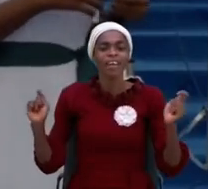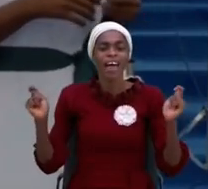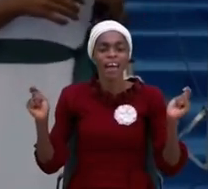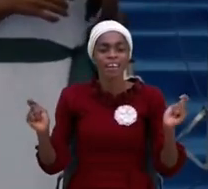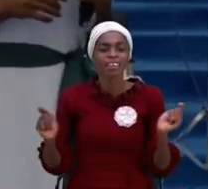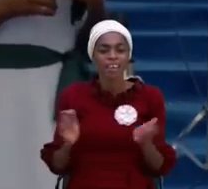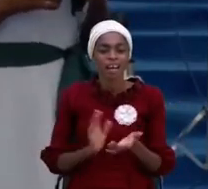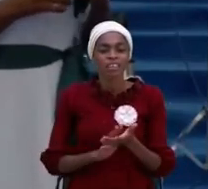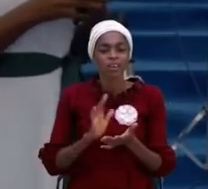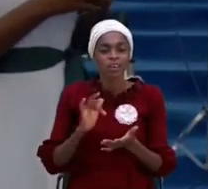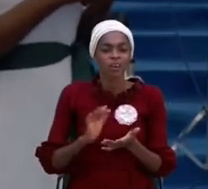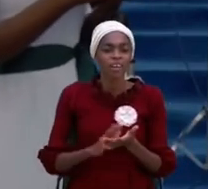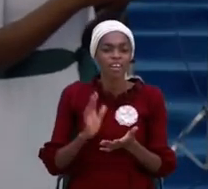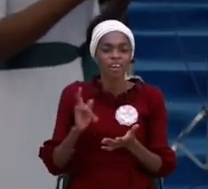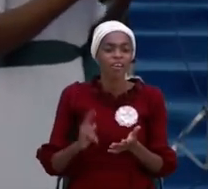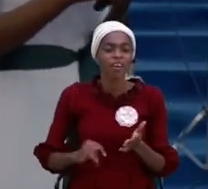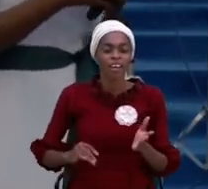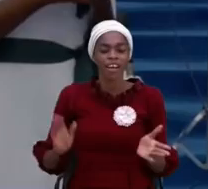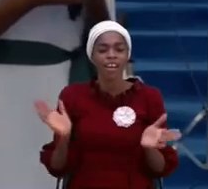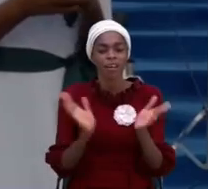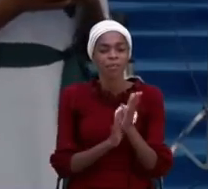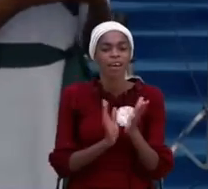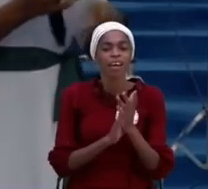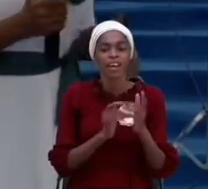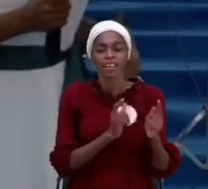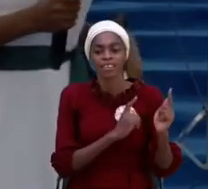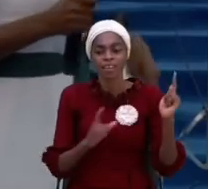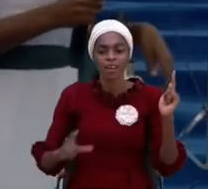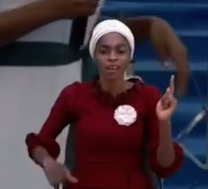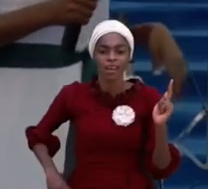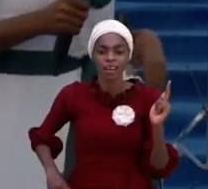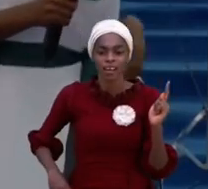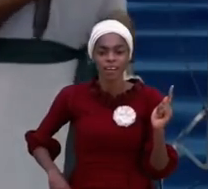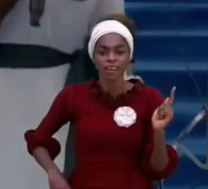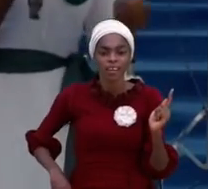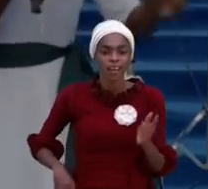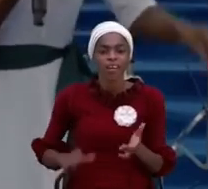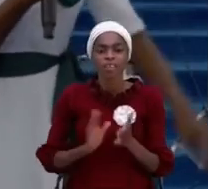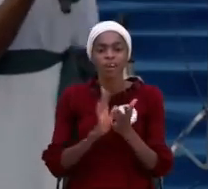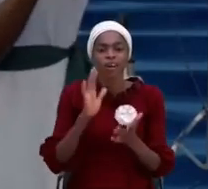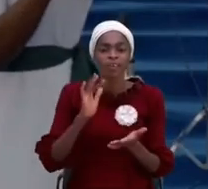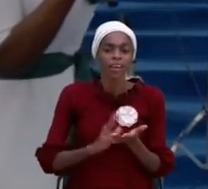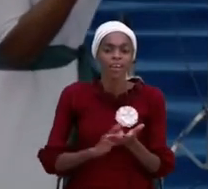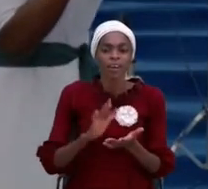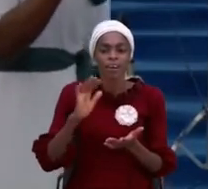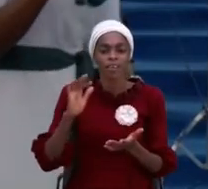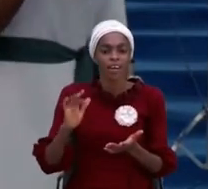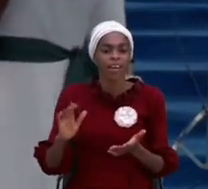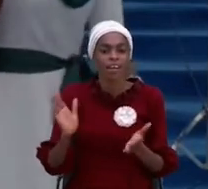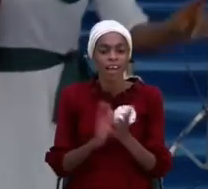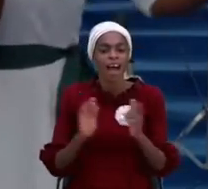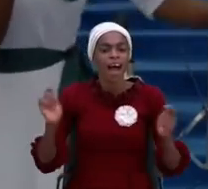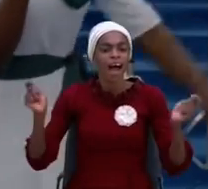hallelujah, glory, glory, praise the Lord. Praise the Lord,